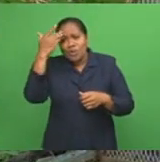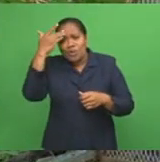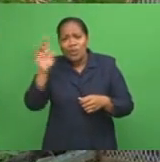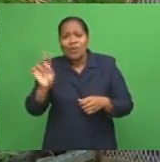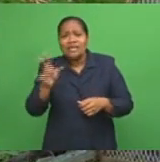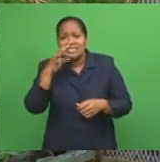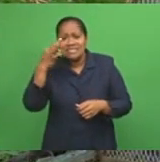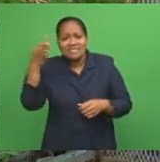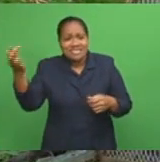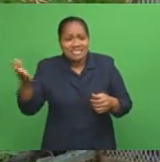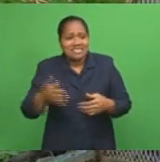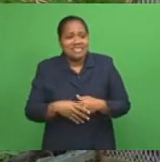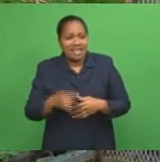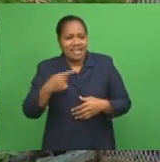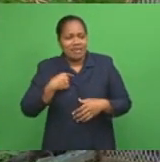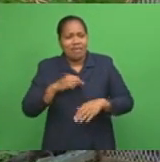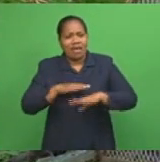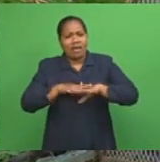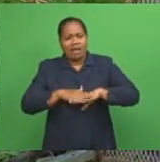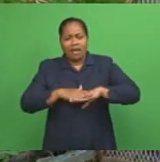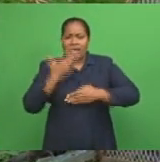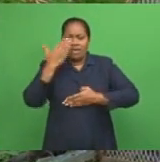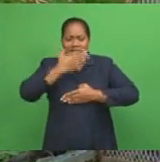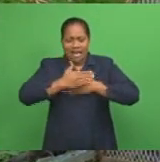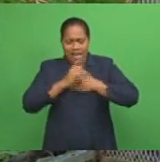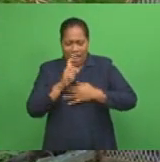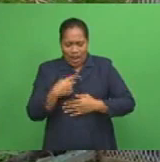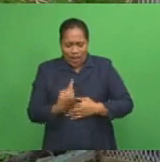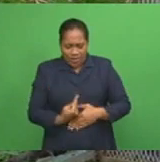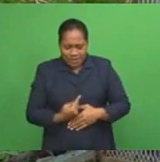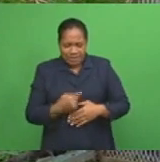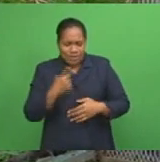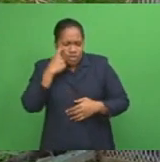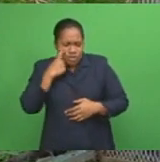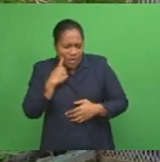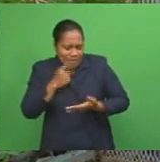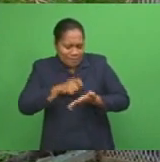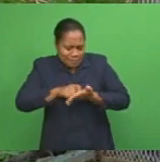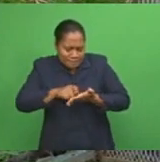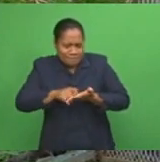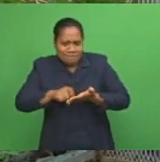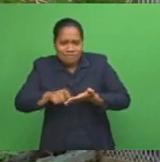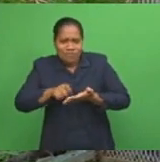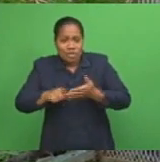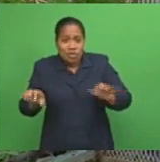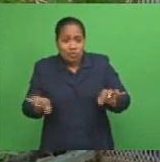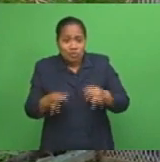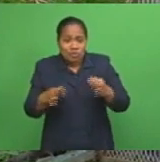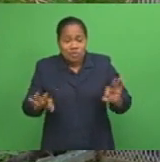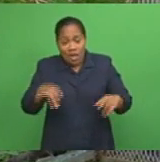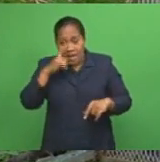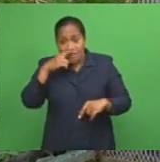of the nights I spent alone trying to compose a song. And when people